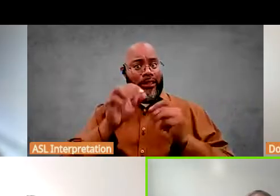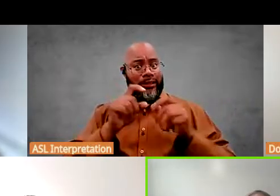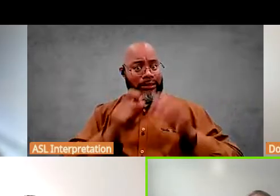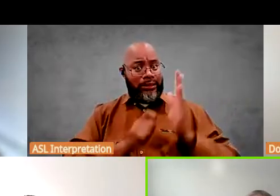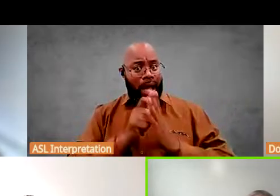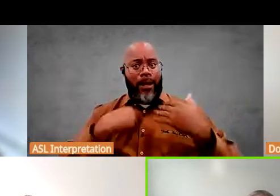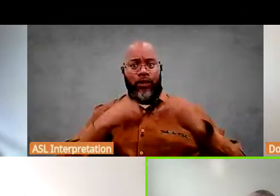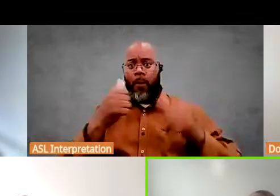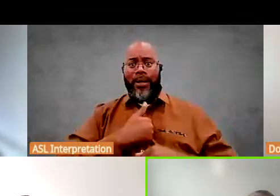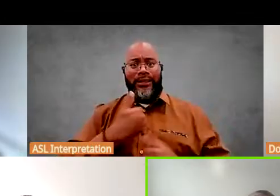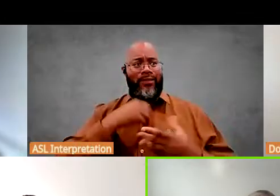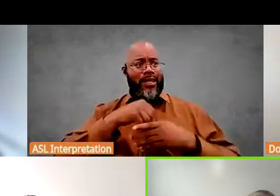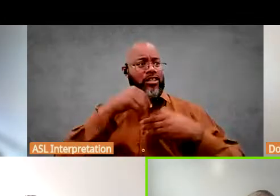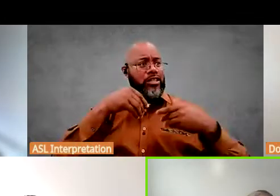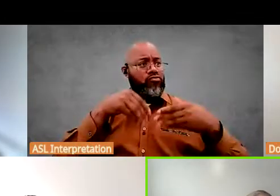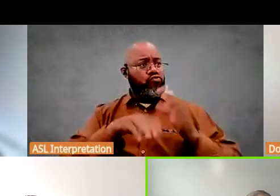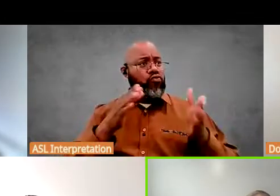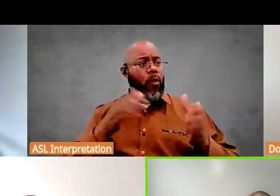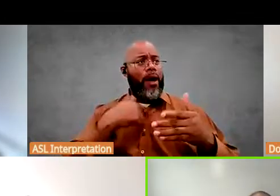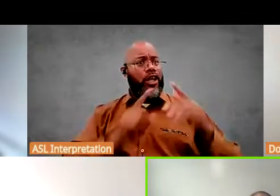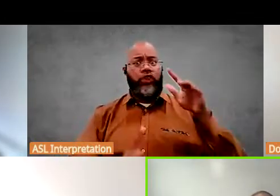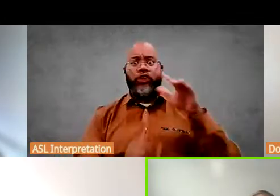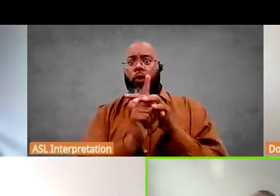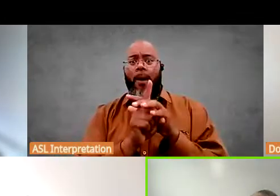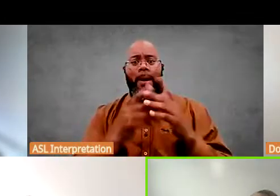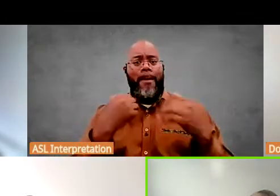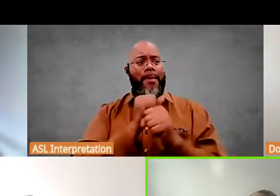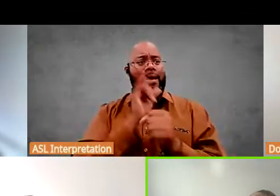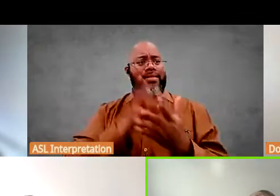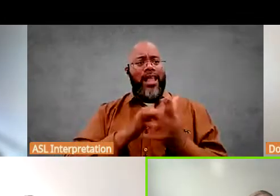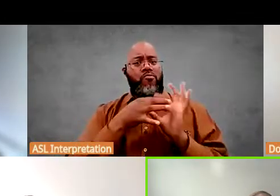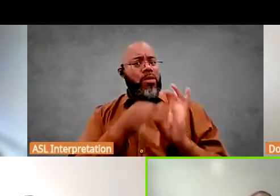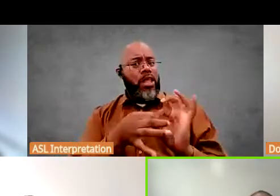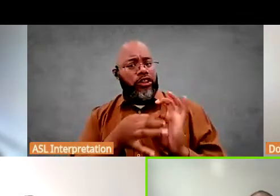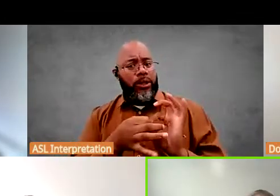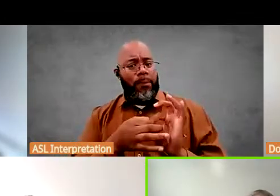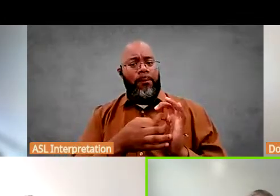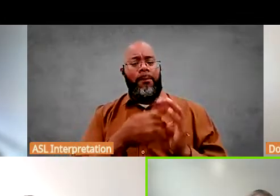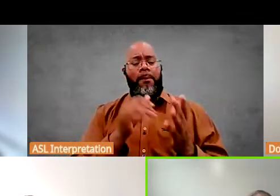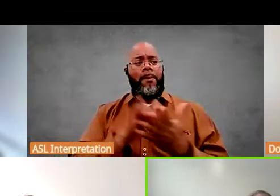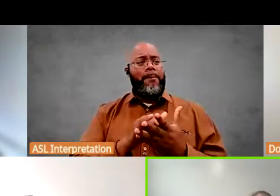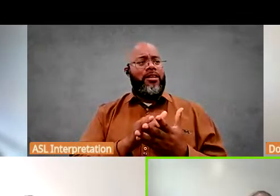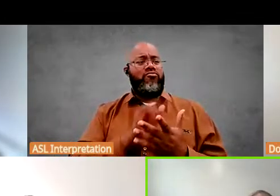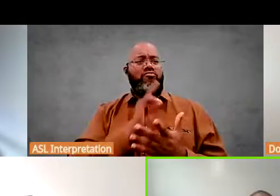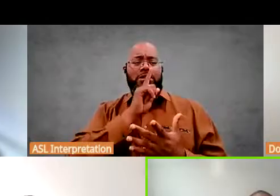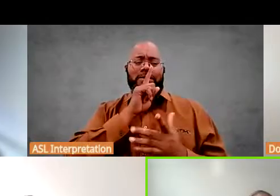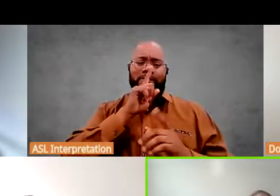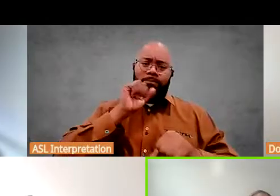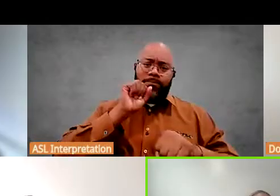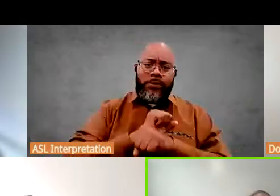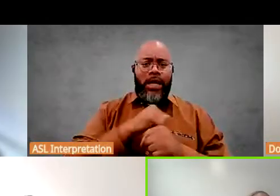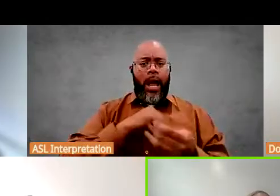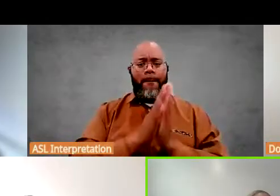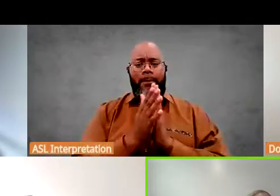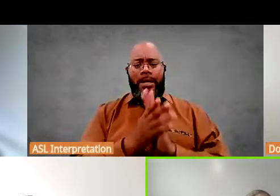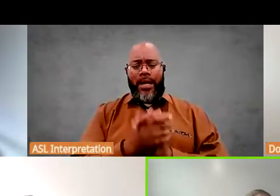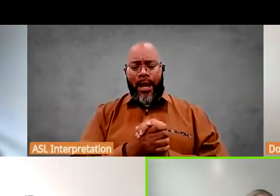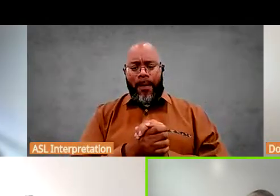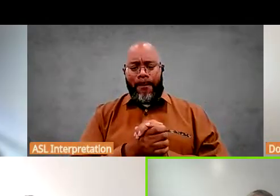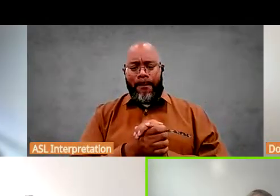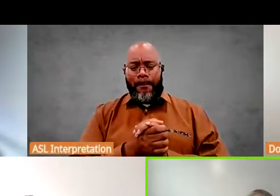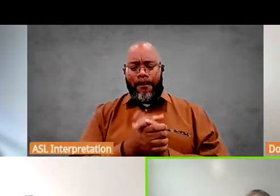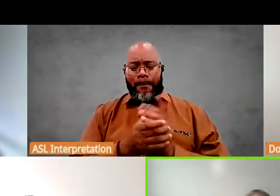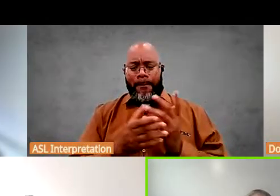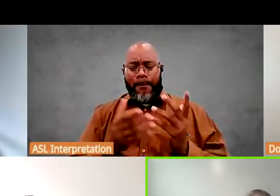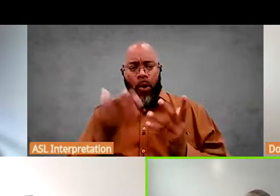a room and I would show up, like I said before, and I would make those relationships. And they were so tangible that I became anonymous. Like if